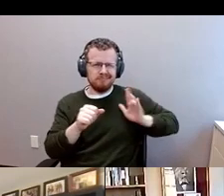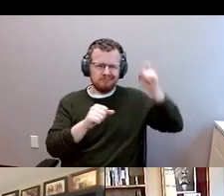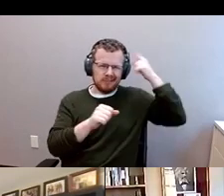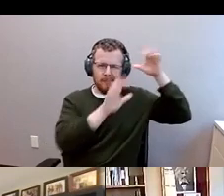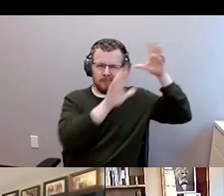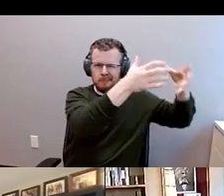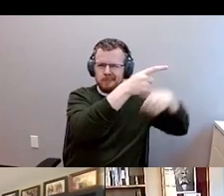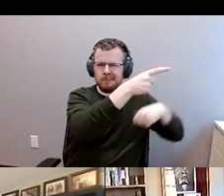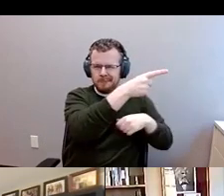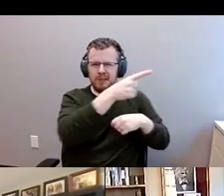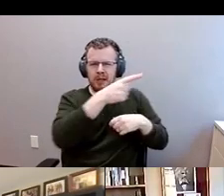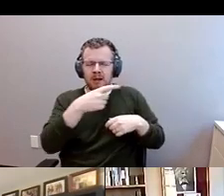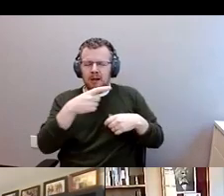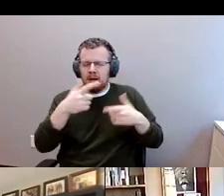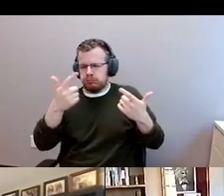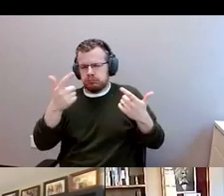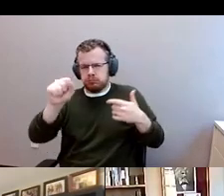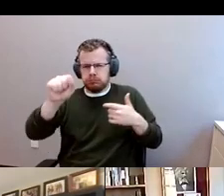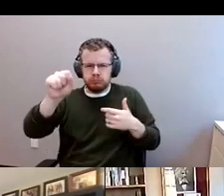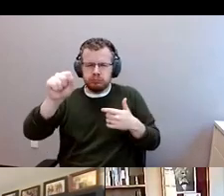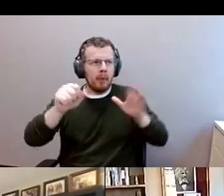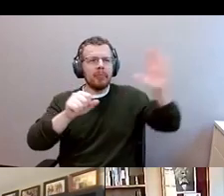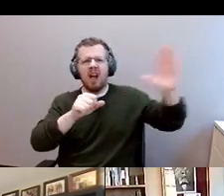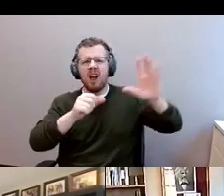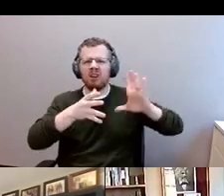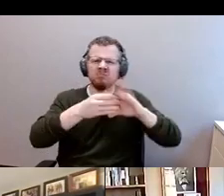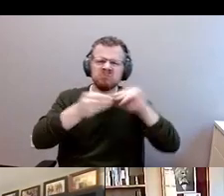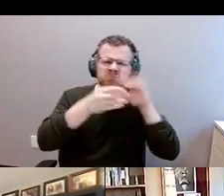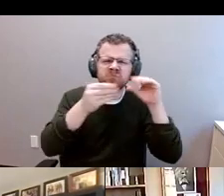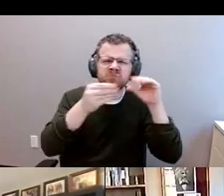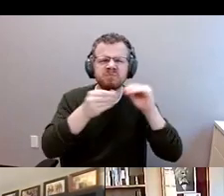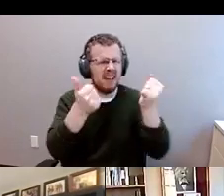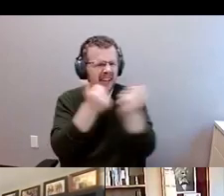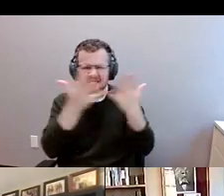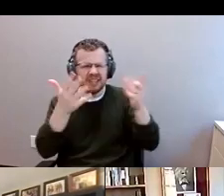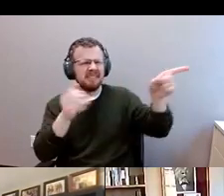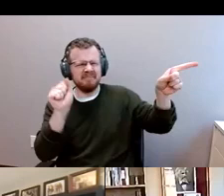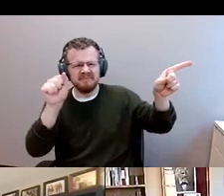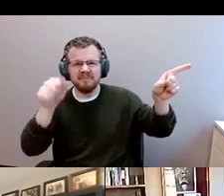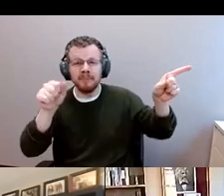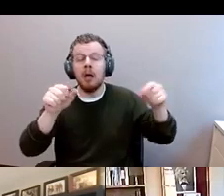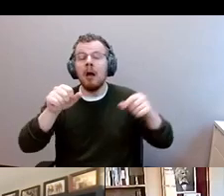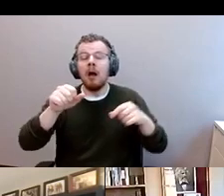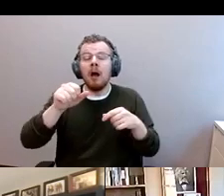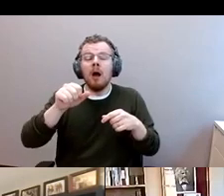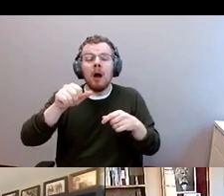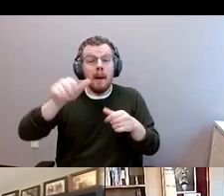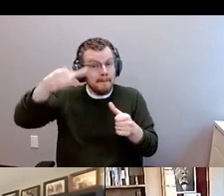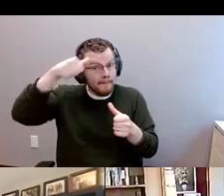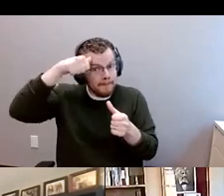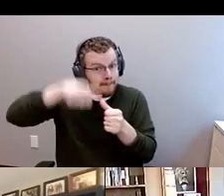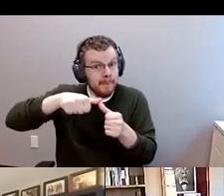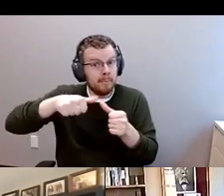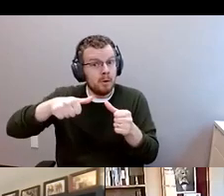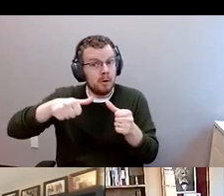and I mean, we can go back to the rhetoric and everything else. And I think the thing we have to remember is that for people trying to address